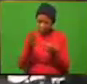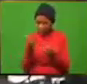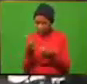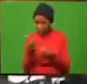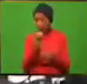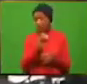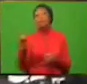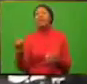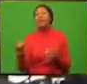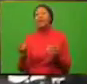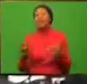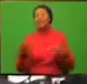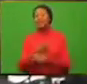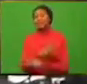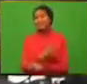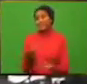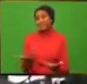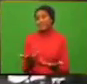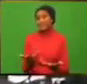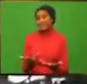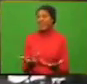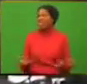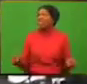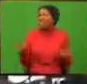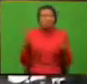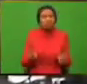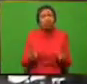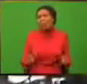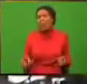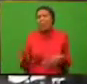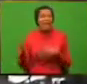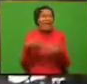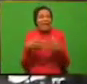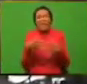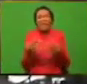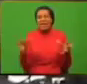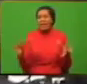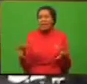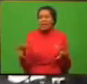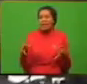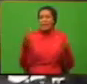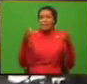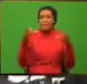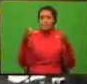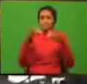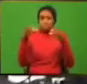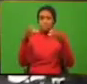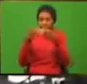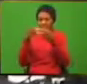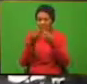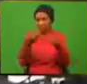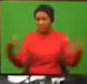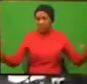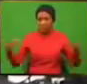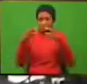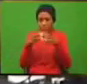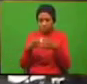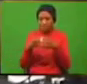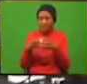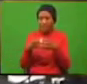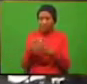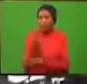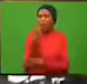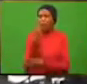This is a natural feature of any multi-party government anywhere in the world. For example, the need for